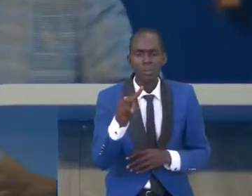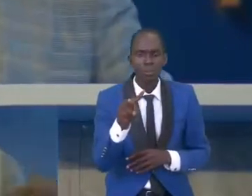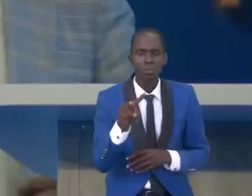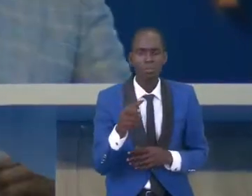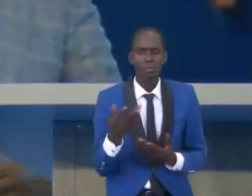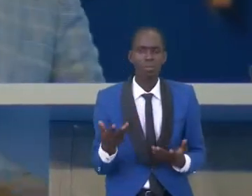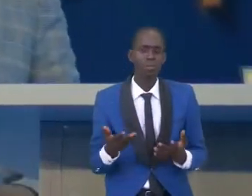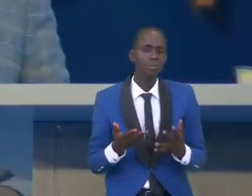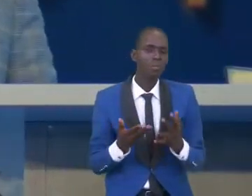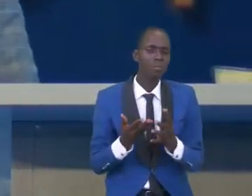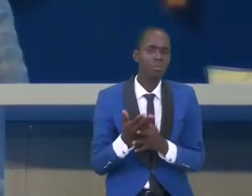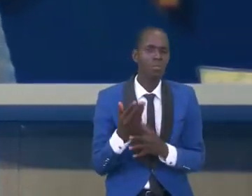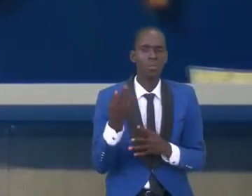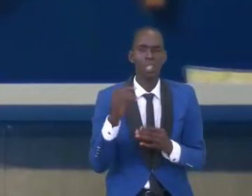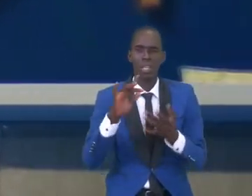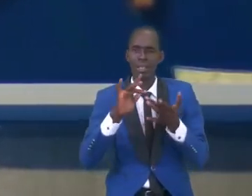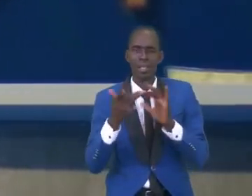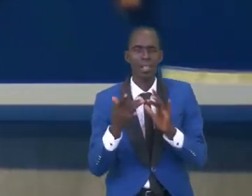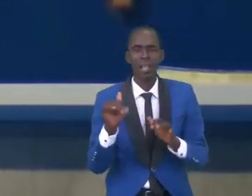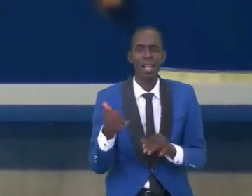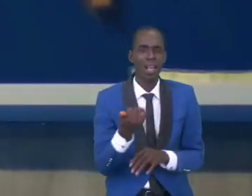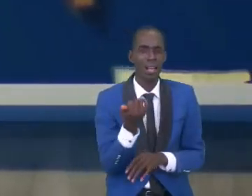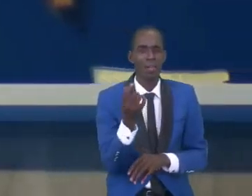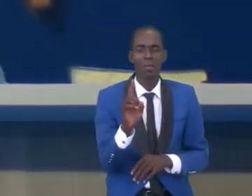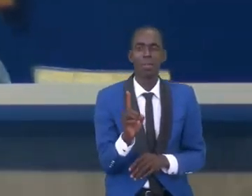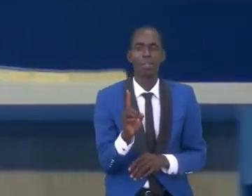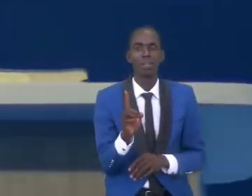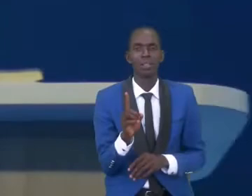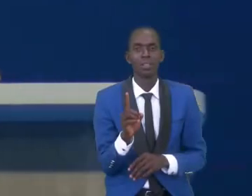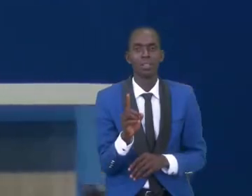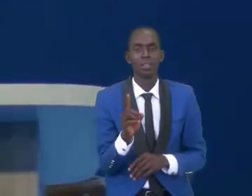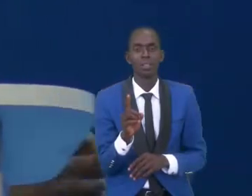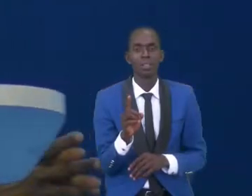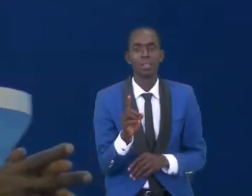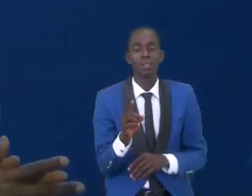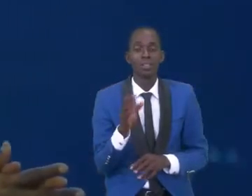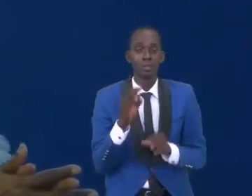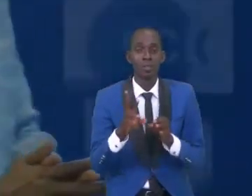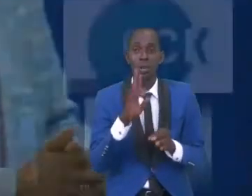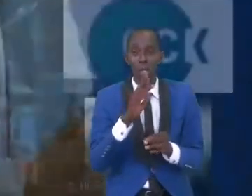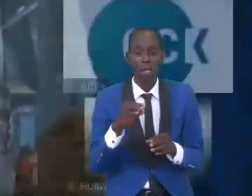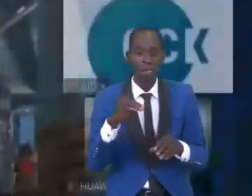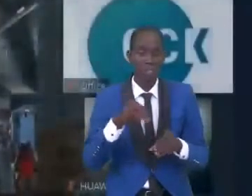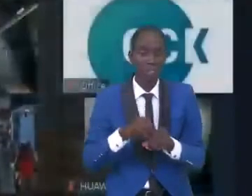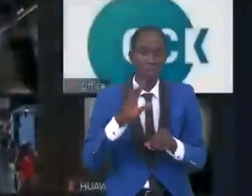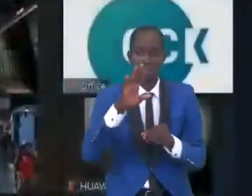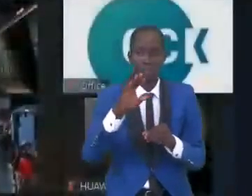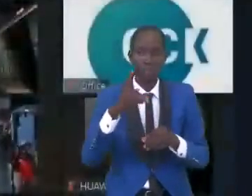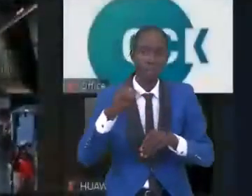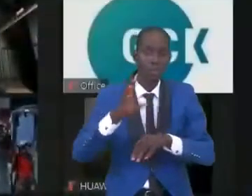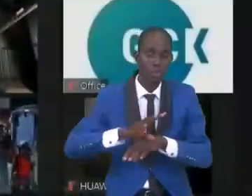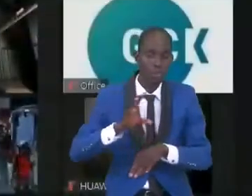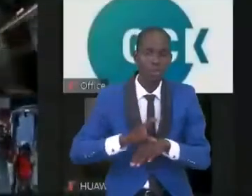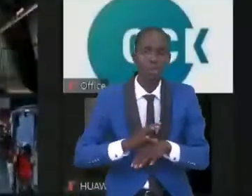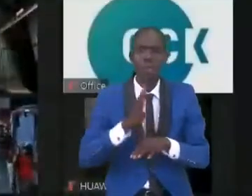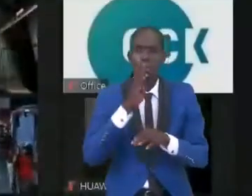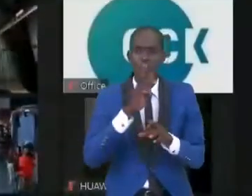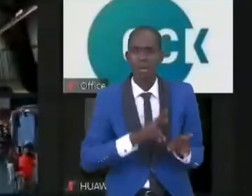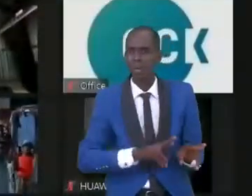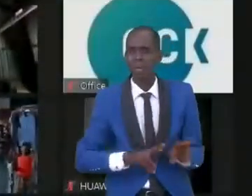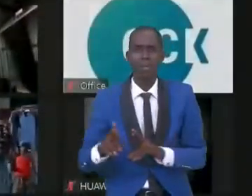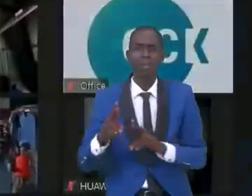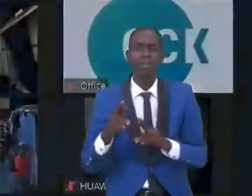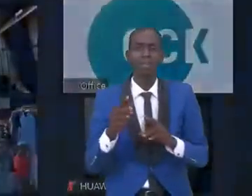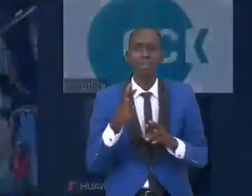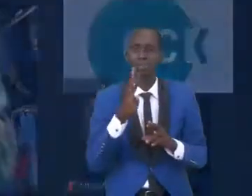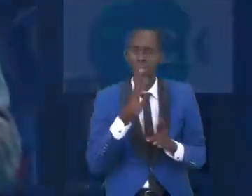online, anywhere, you are with a congregation, get ready now. Tonight